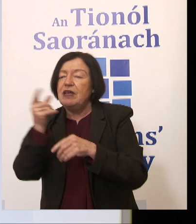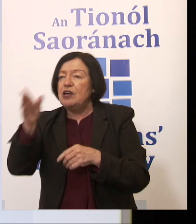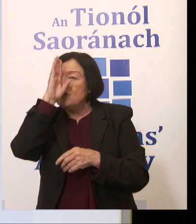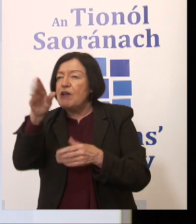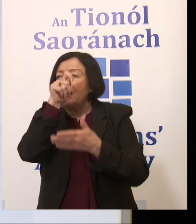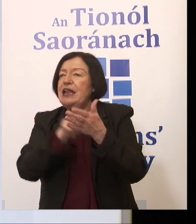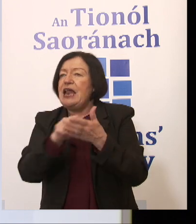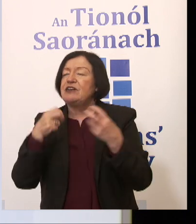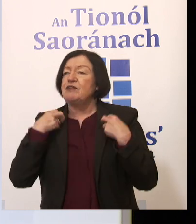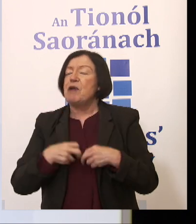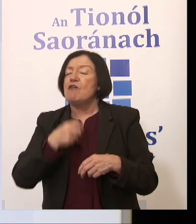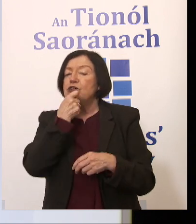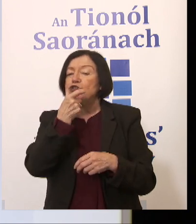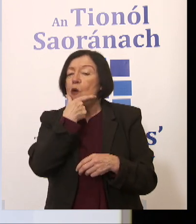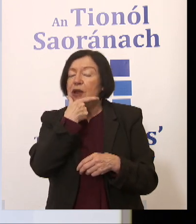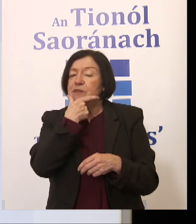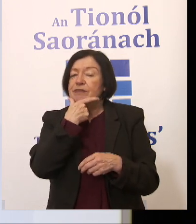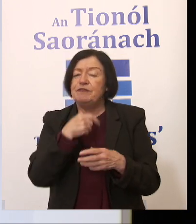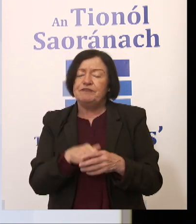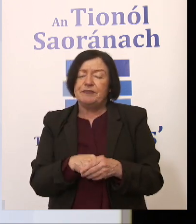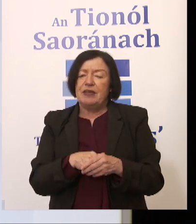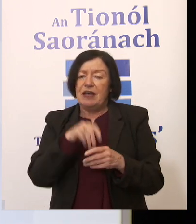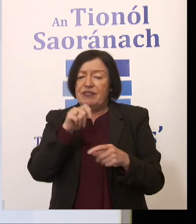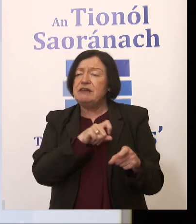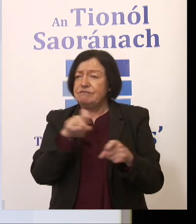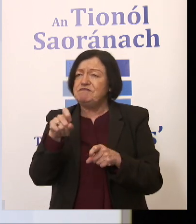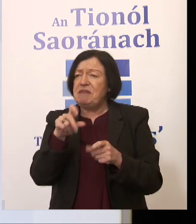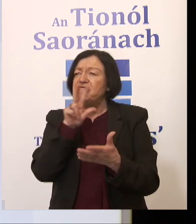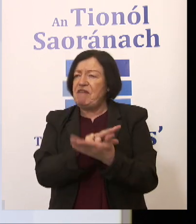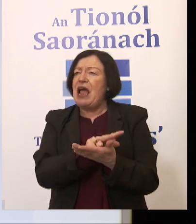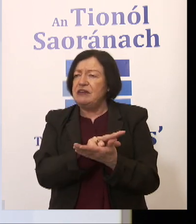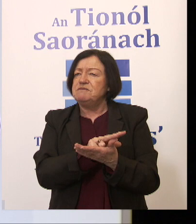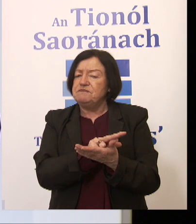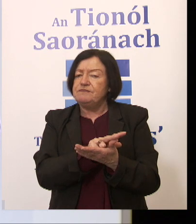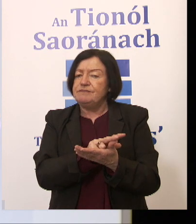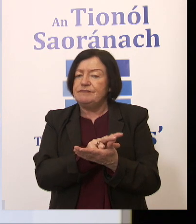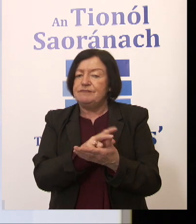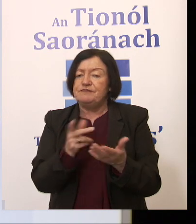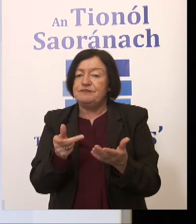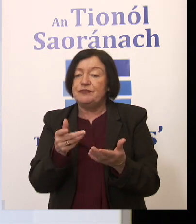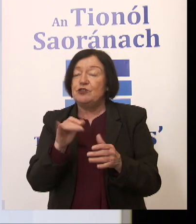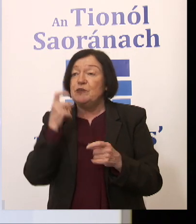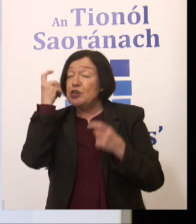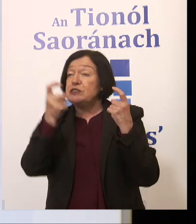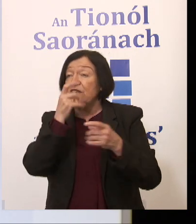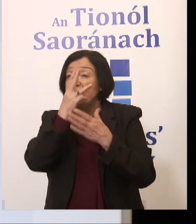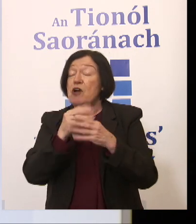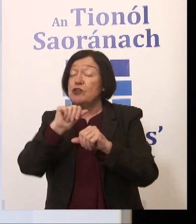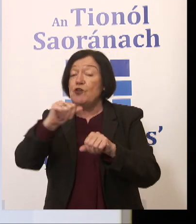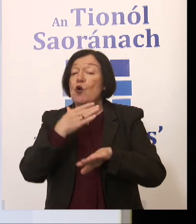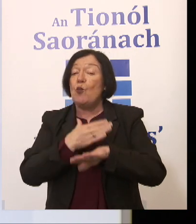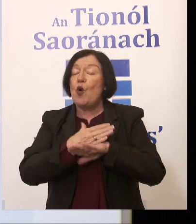elected mayor for Dublin, which I think probably remain valid and possibly could be considered as part of your